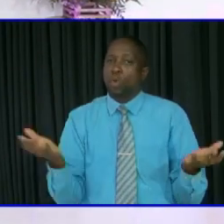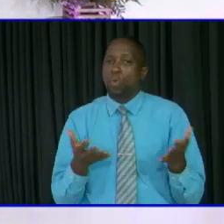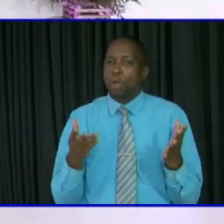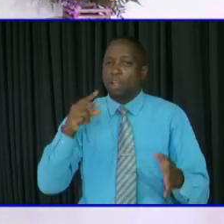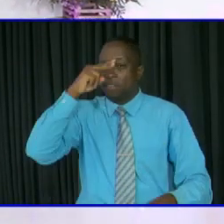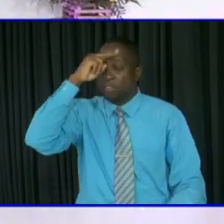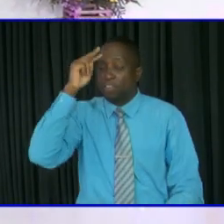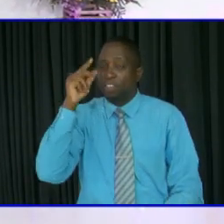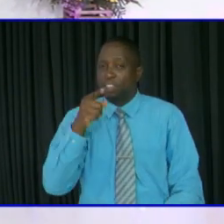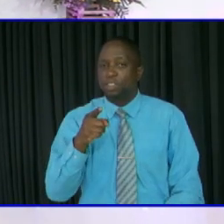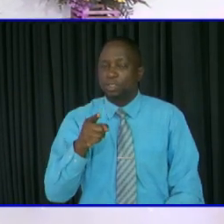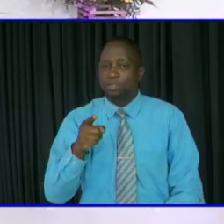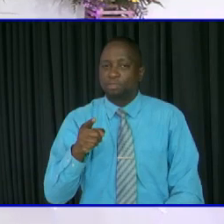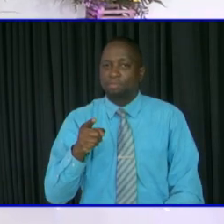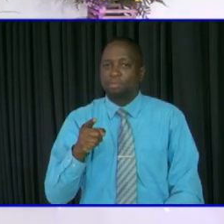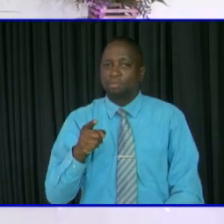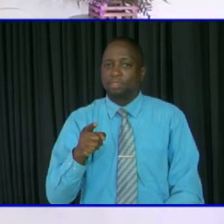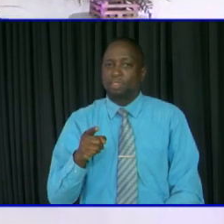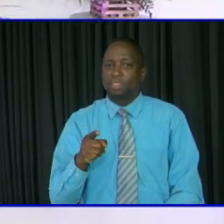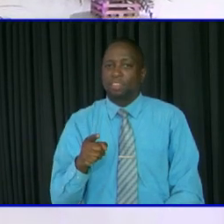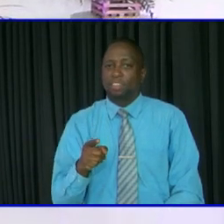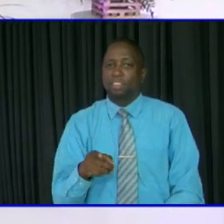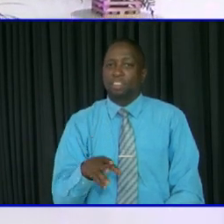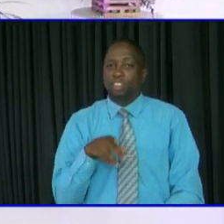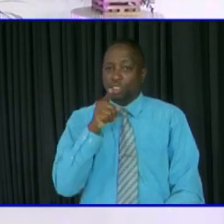virgin are you? You're getting the link.